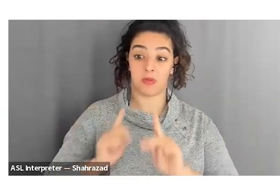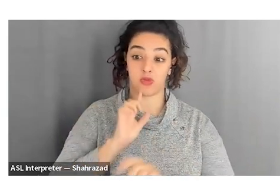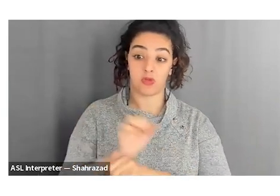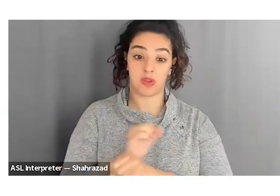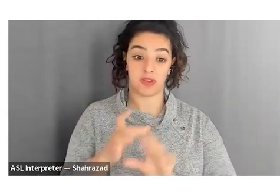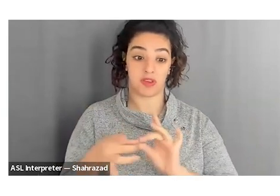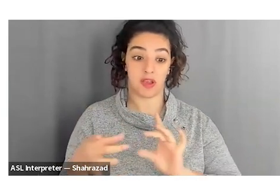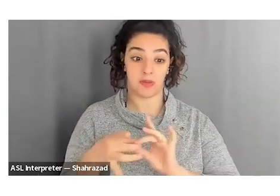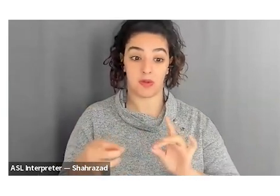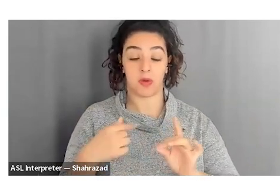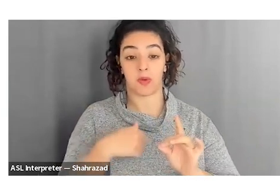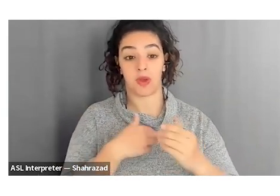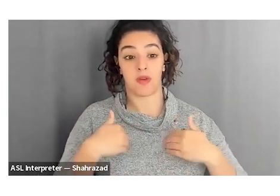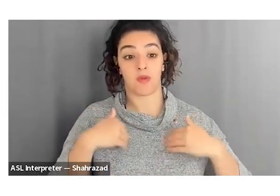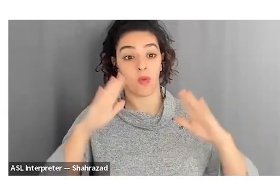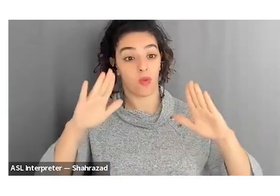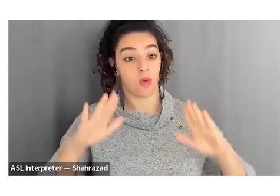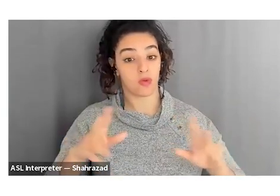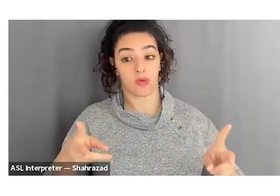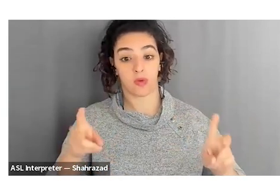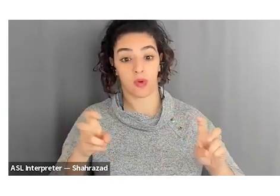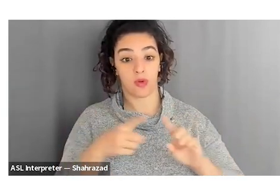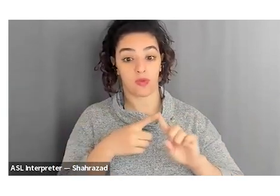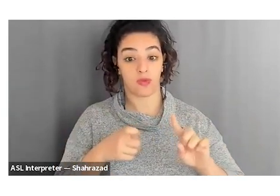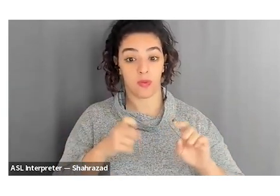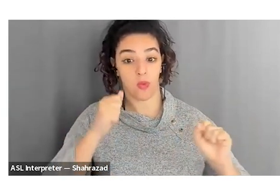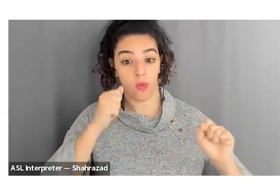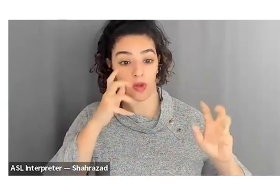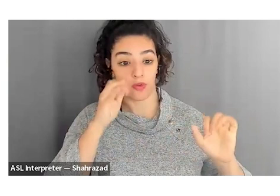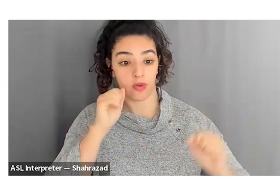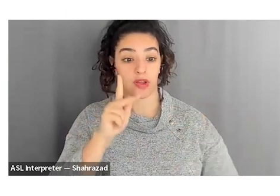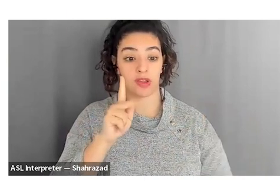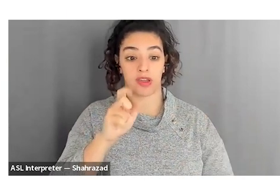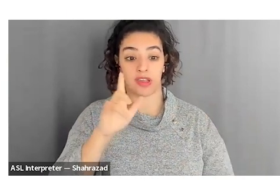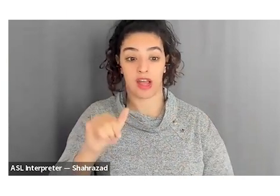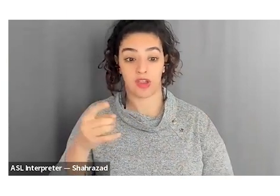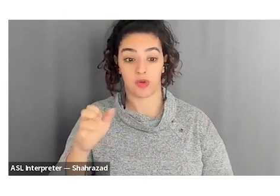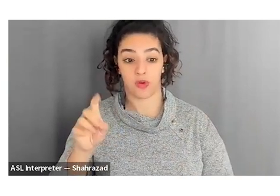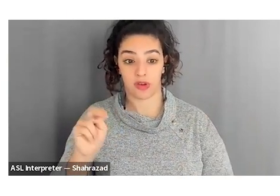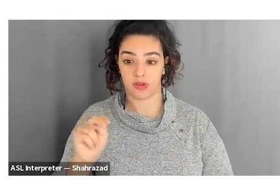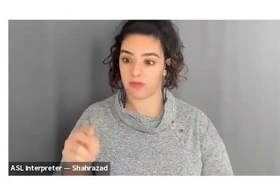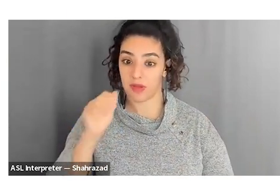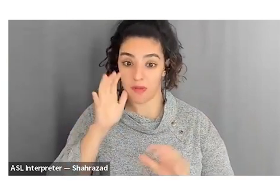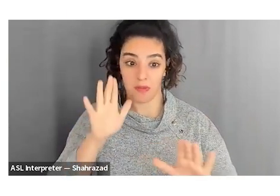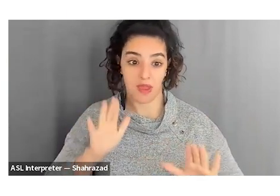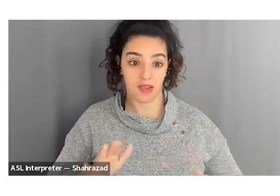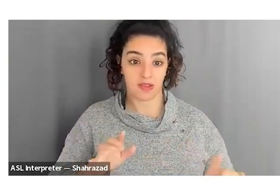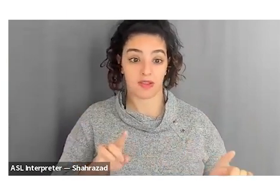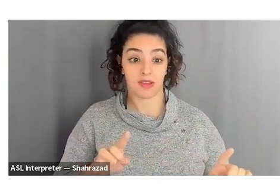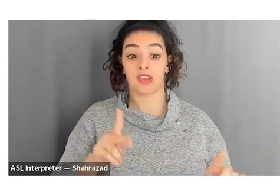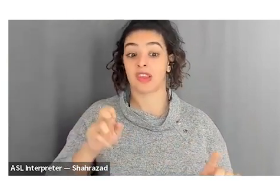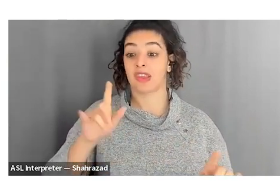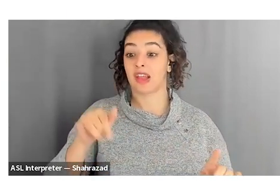wonderful quote from the wonderful Kelly Gordon, who's an amazing disabled entrepreneur, one of my dear friends. And Kelly